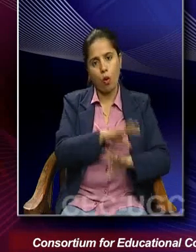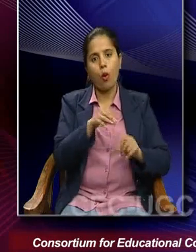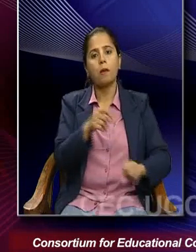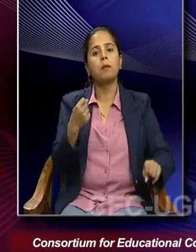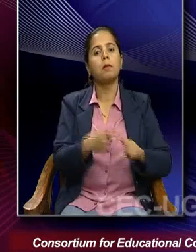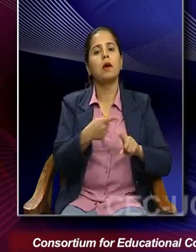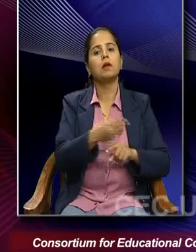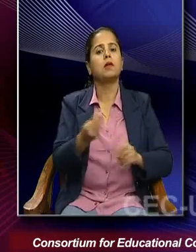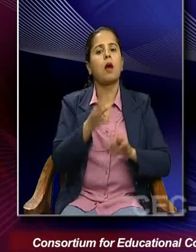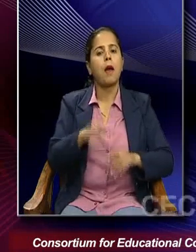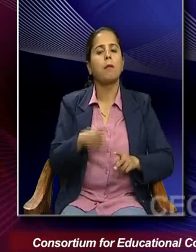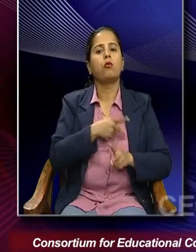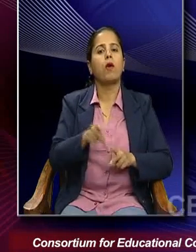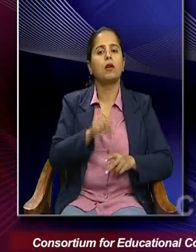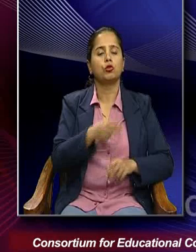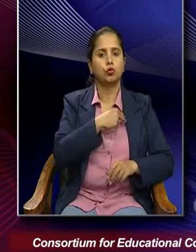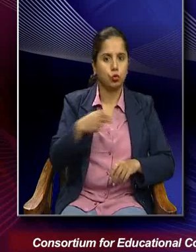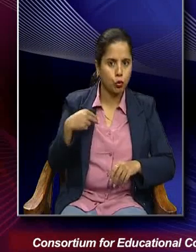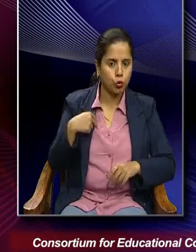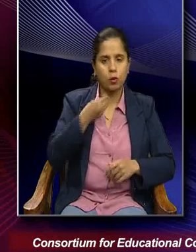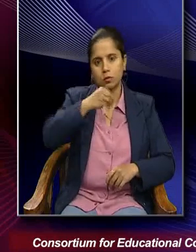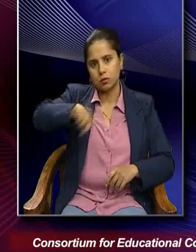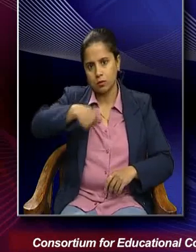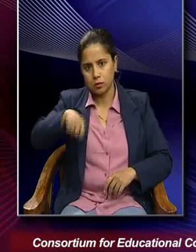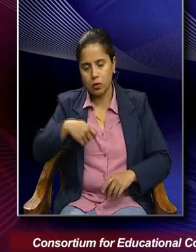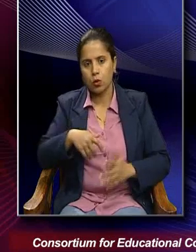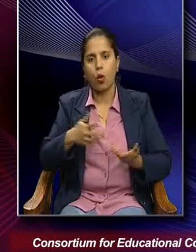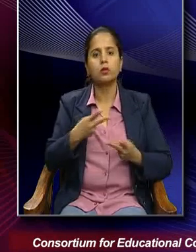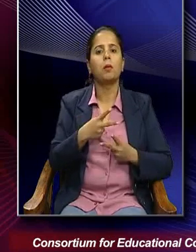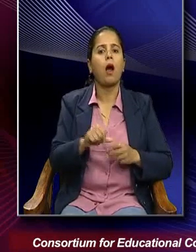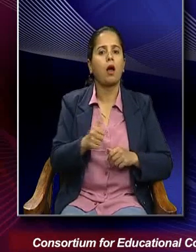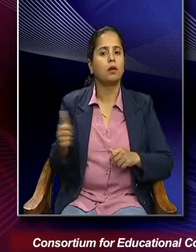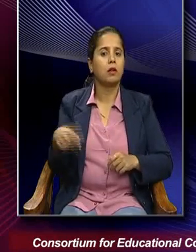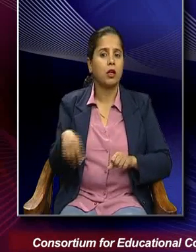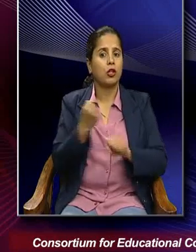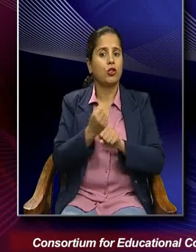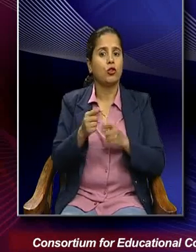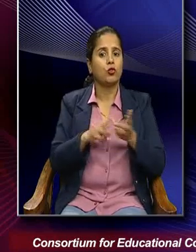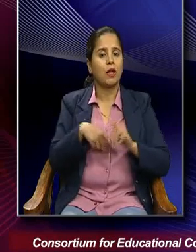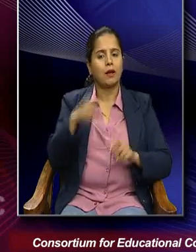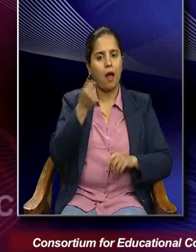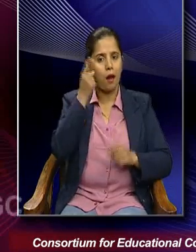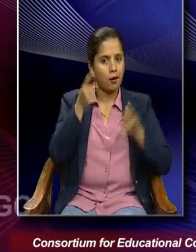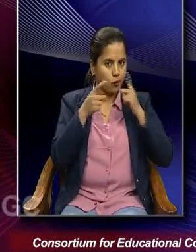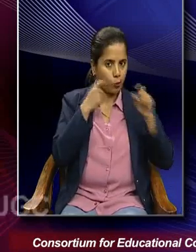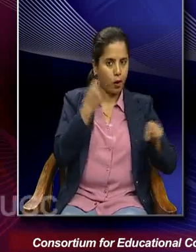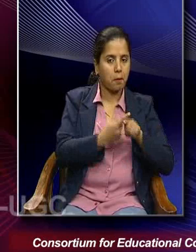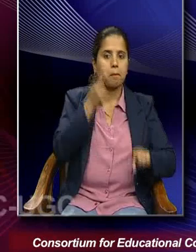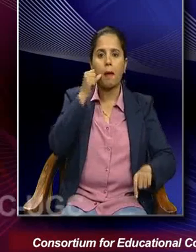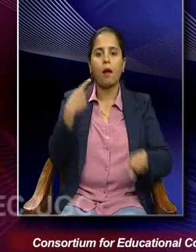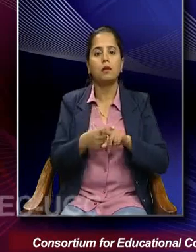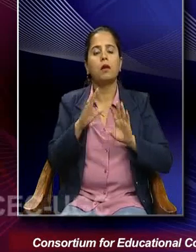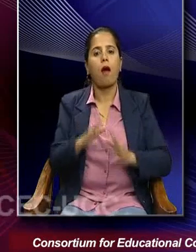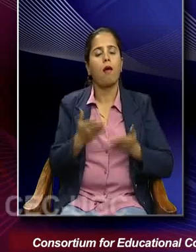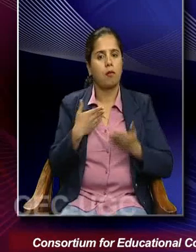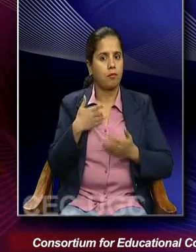of others who are significant to them. So, they can role play their father or